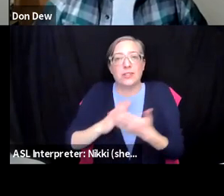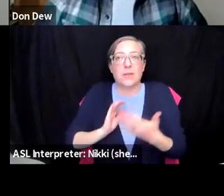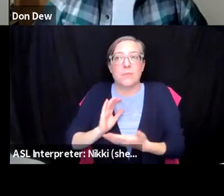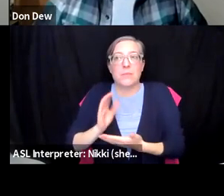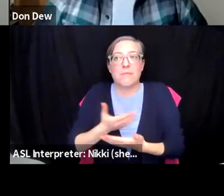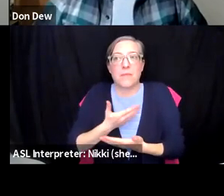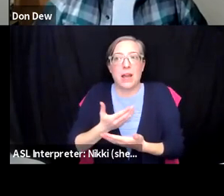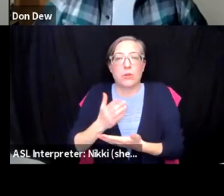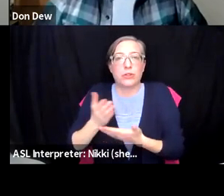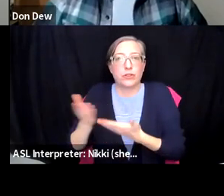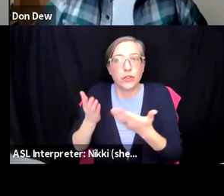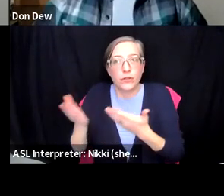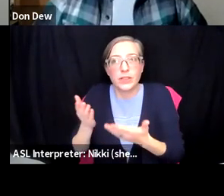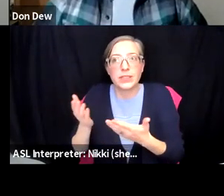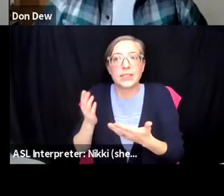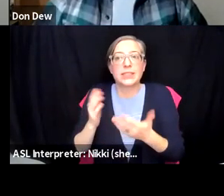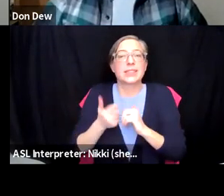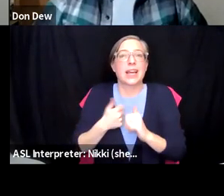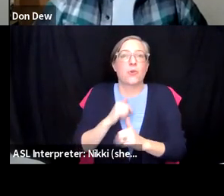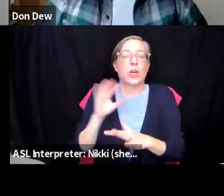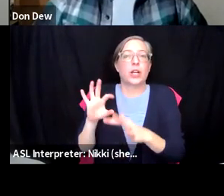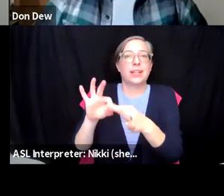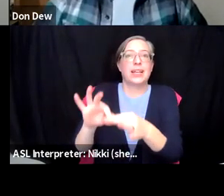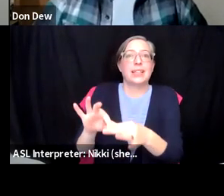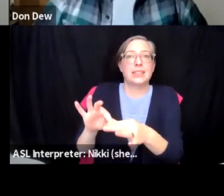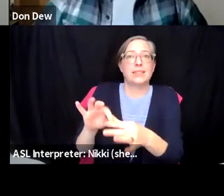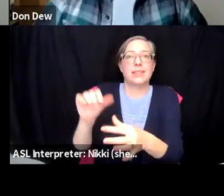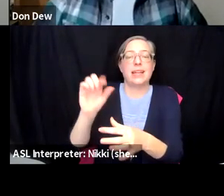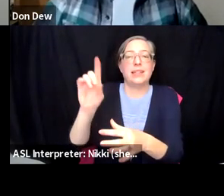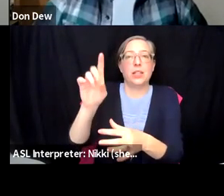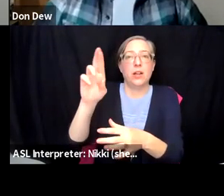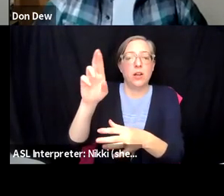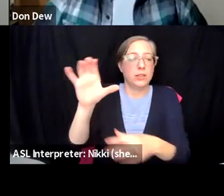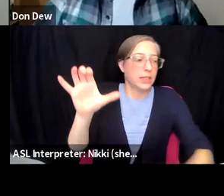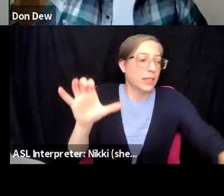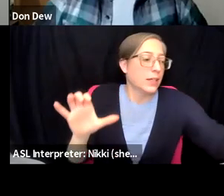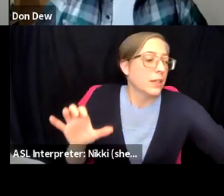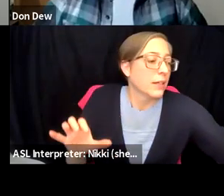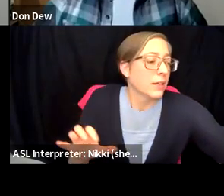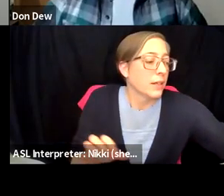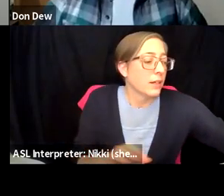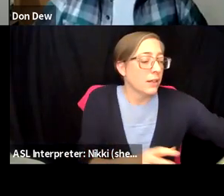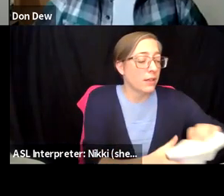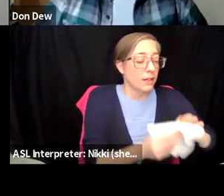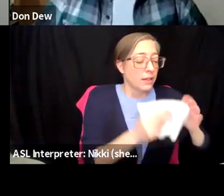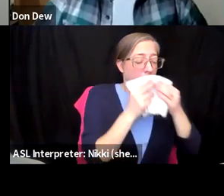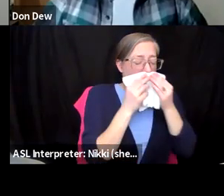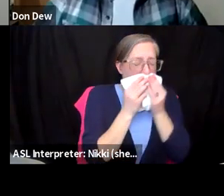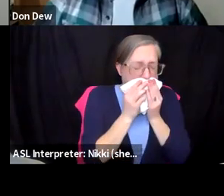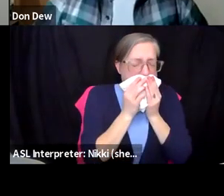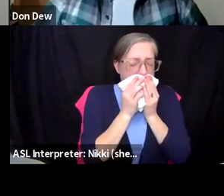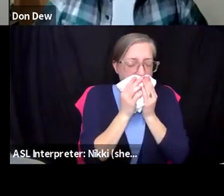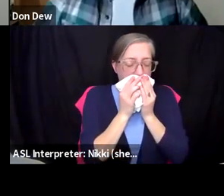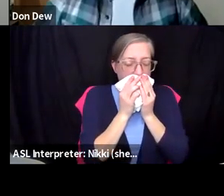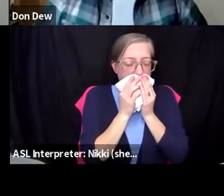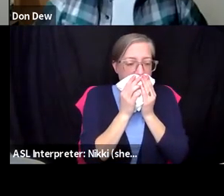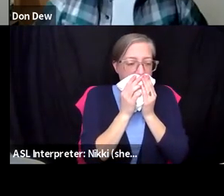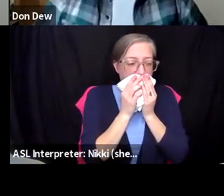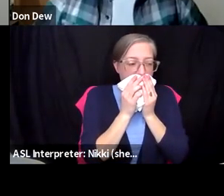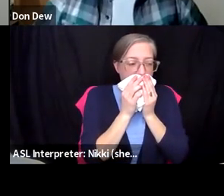ADRC, kind of a little bit about that referral process, but also to know the disability partner a little